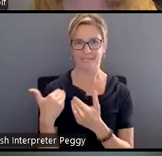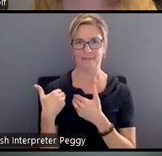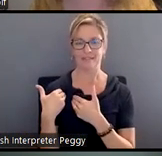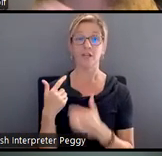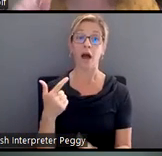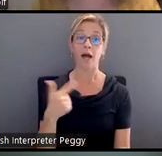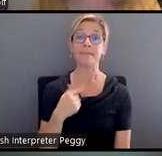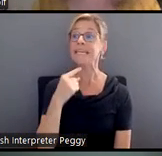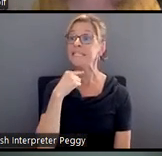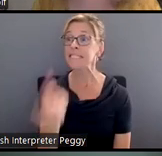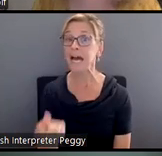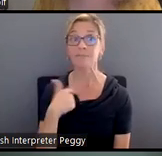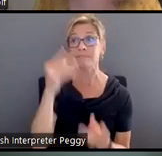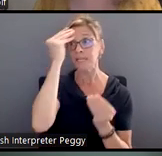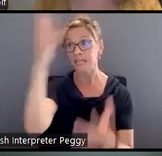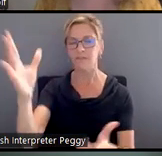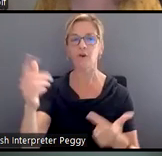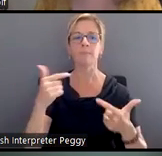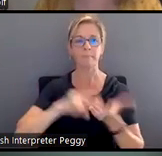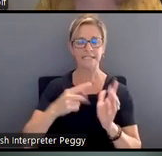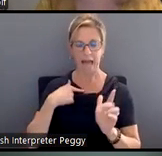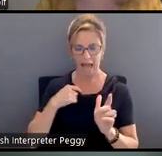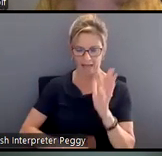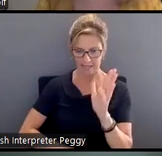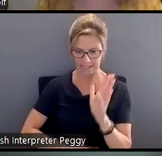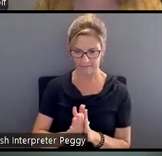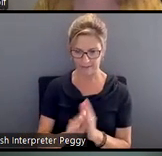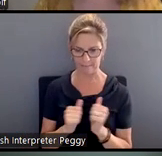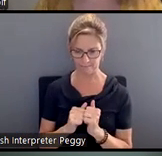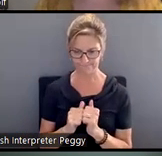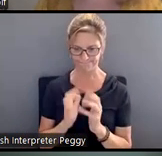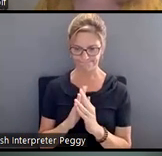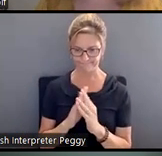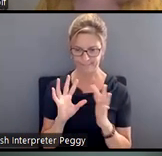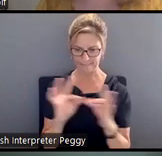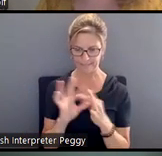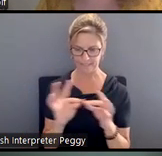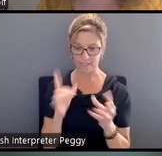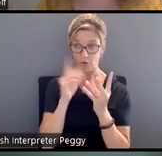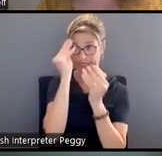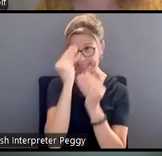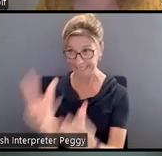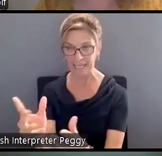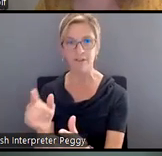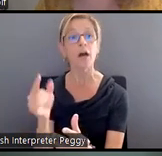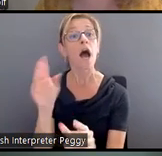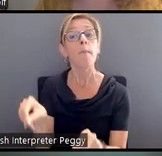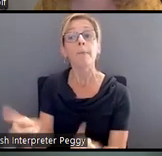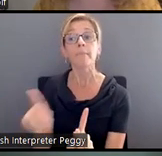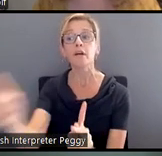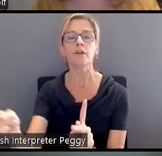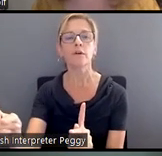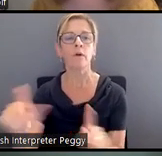me to give you the message you need in order to take action. It's not